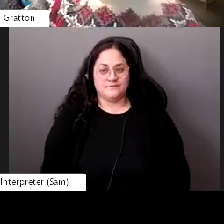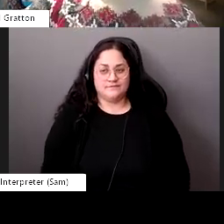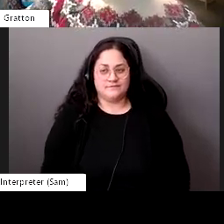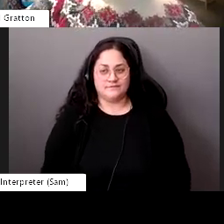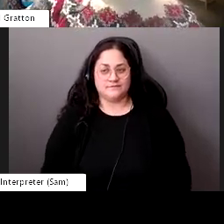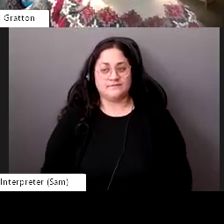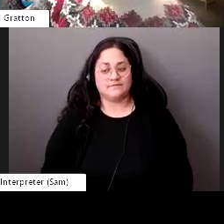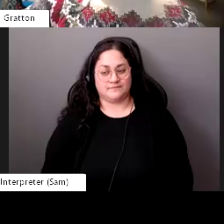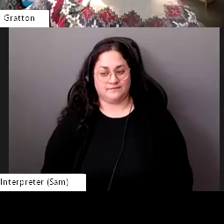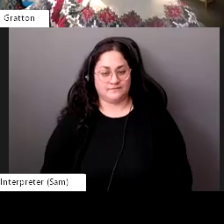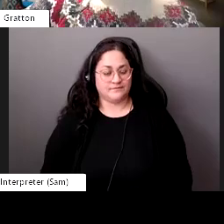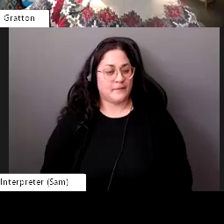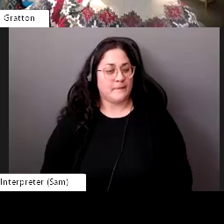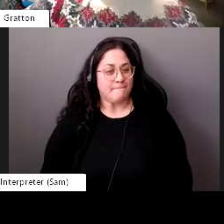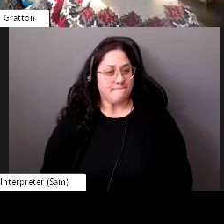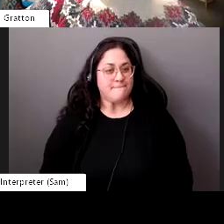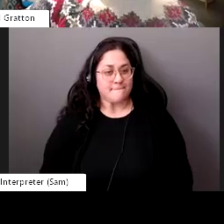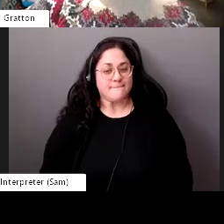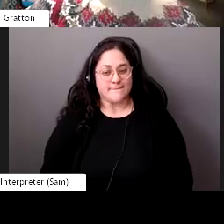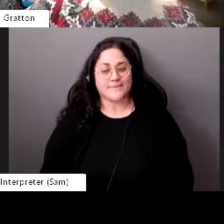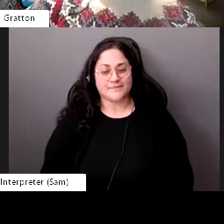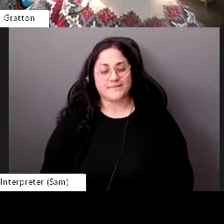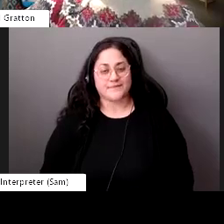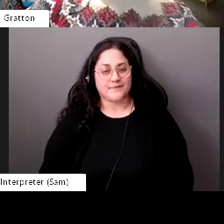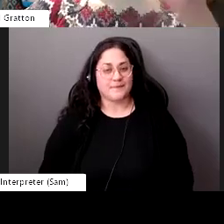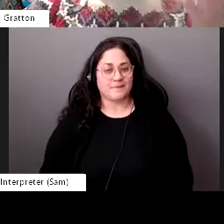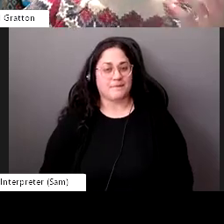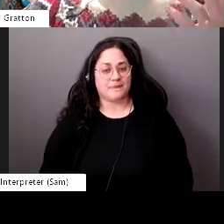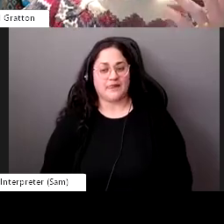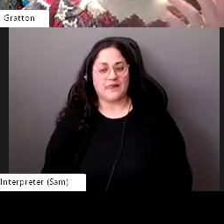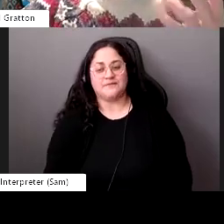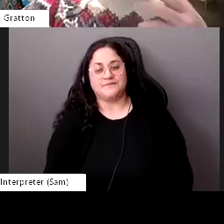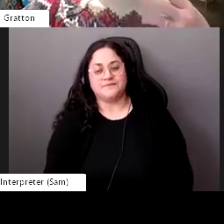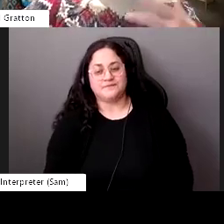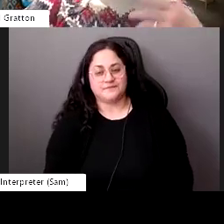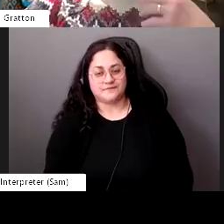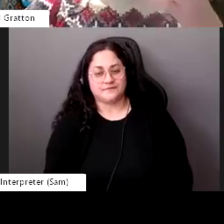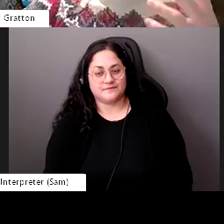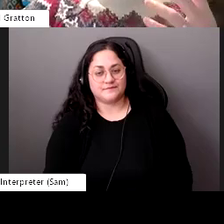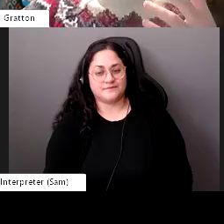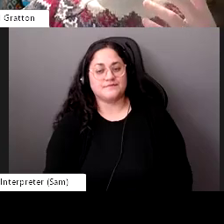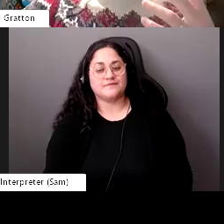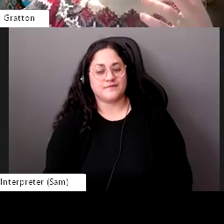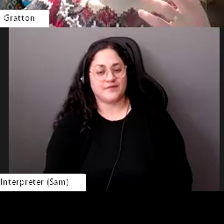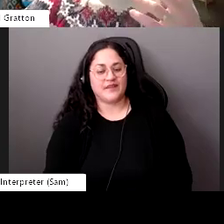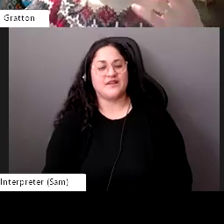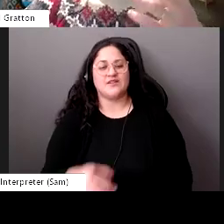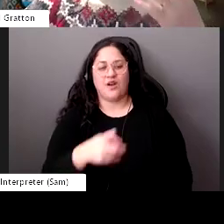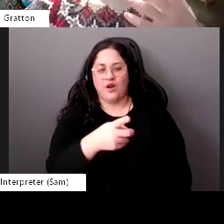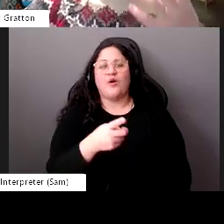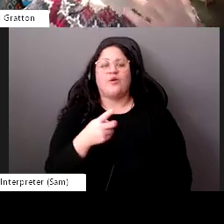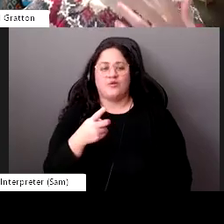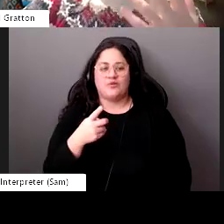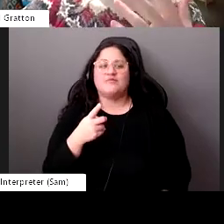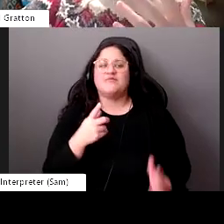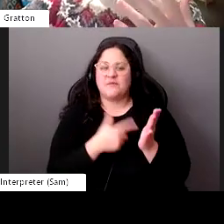we were talking about, sometimes we have to send, it's not always a difficult email. Sometimes it's just a long email, or sometimes even